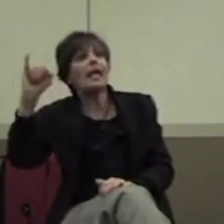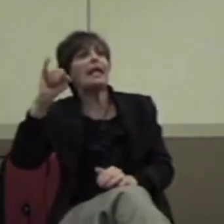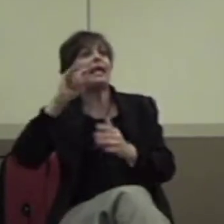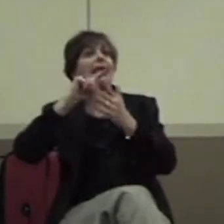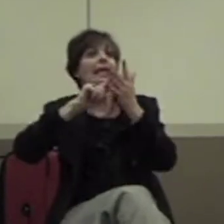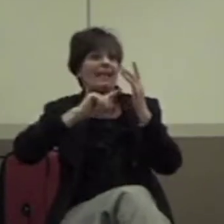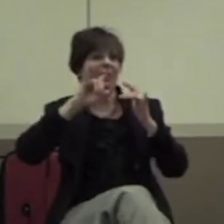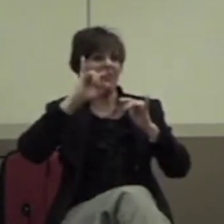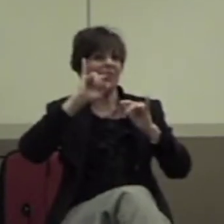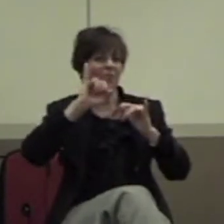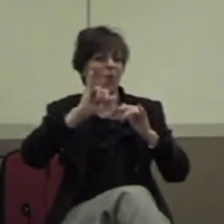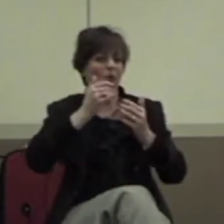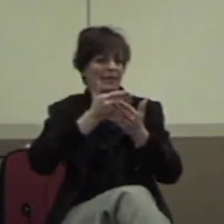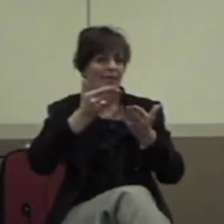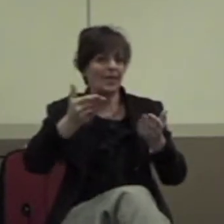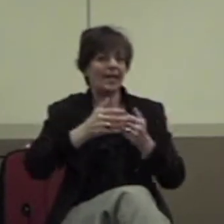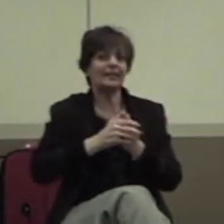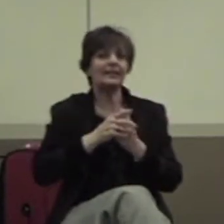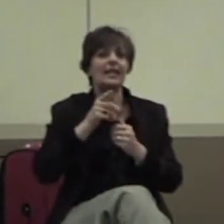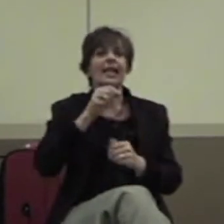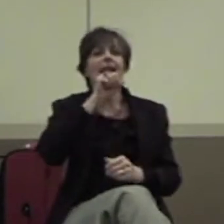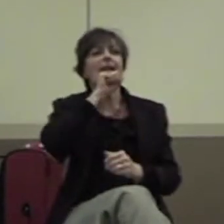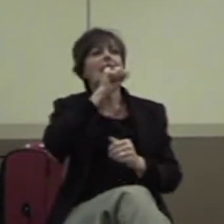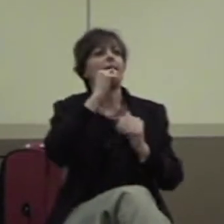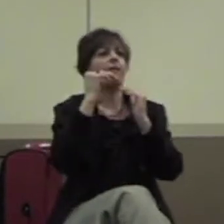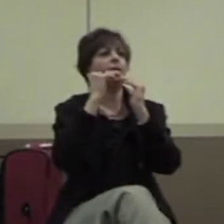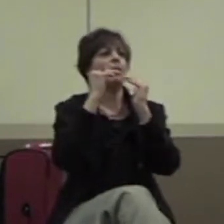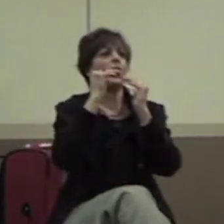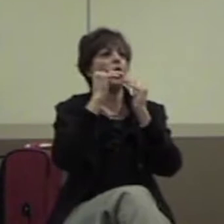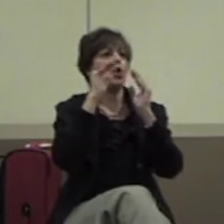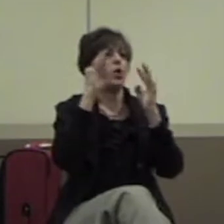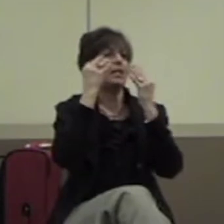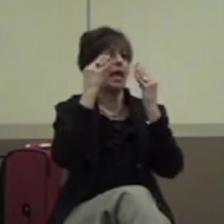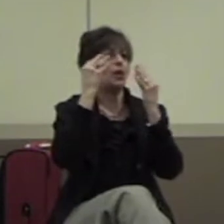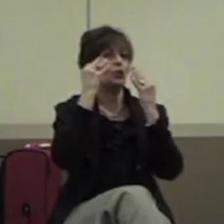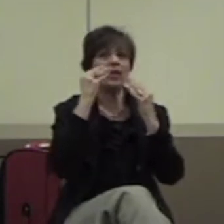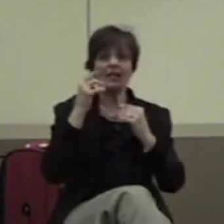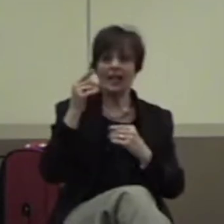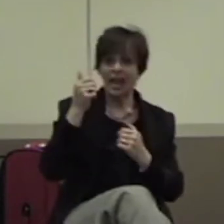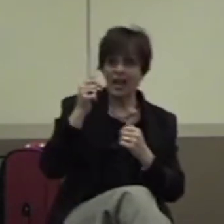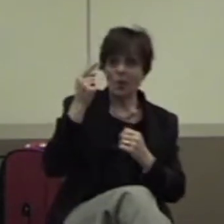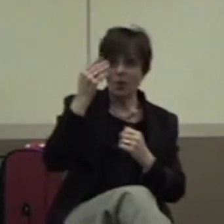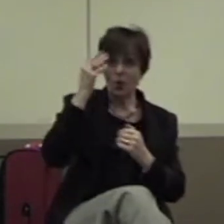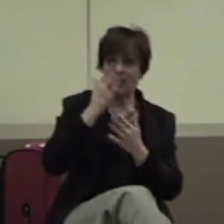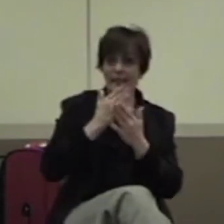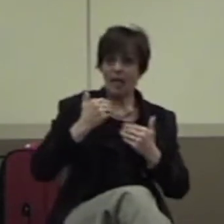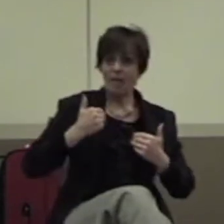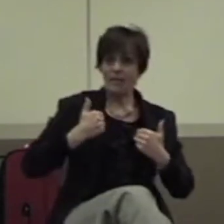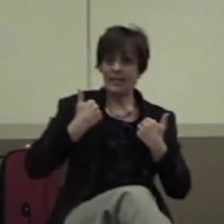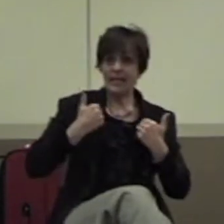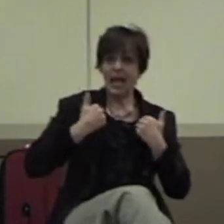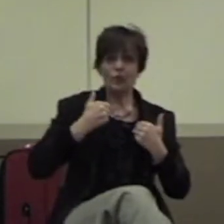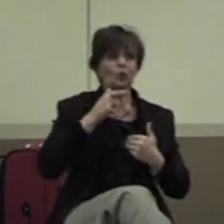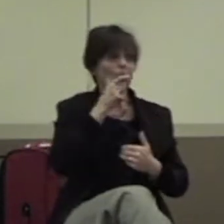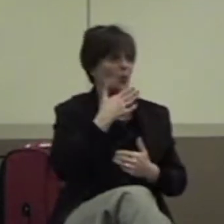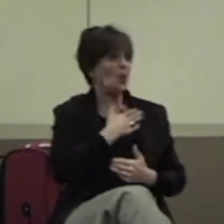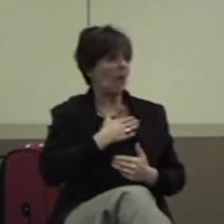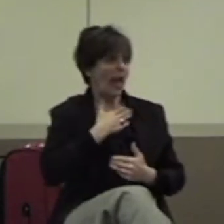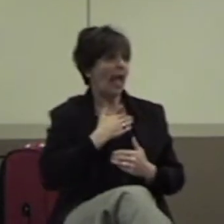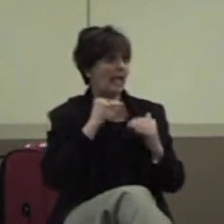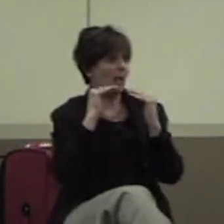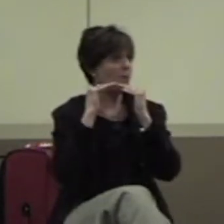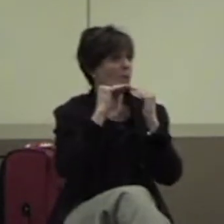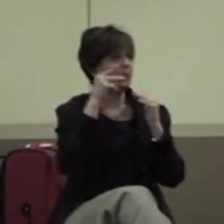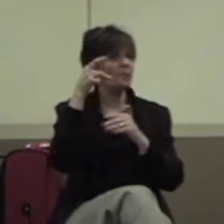or those kind of things? He loves peer attention. Anybody know some teenagers who like peer attention?